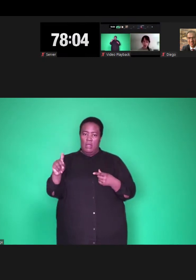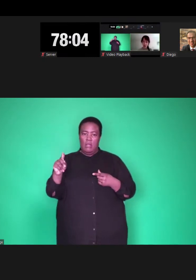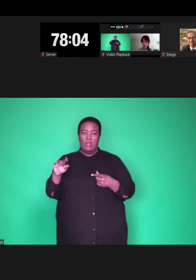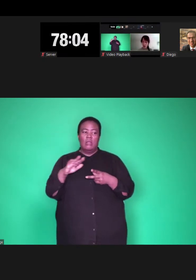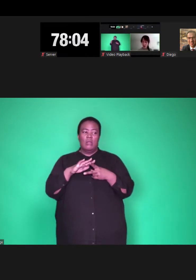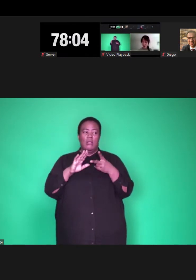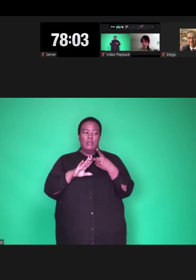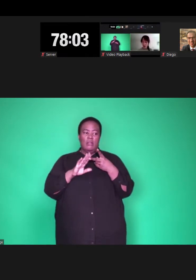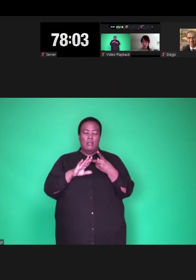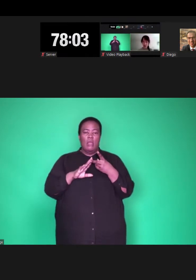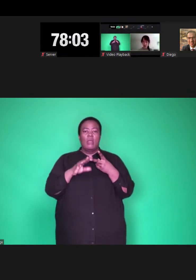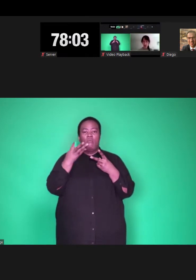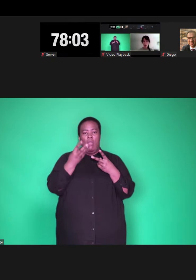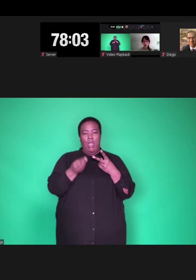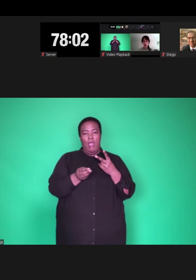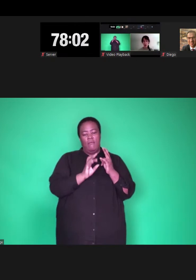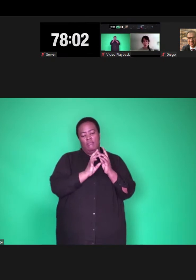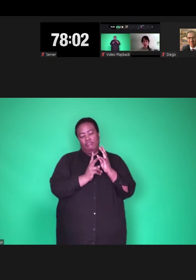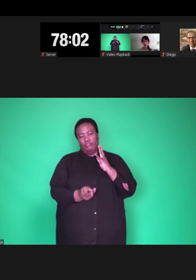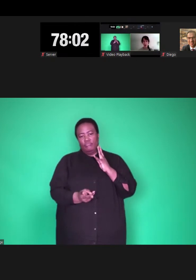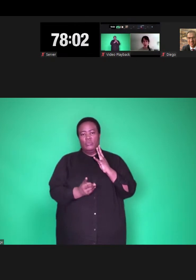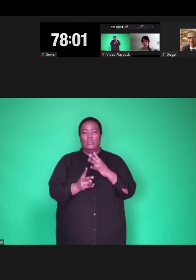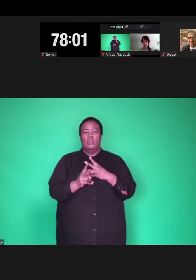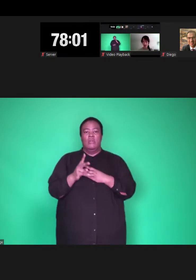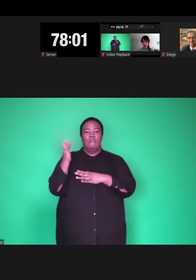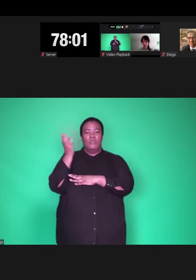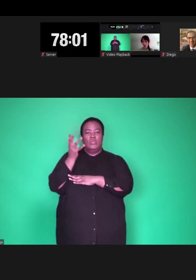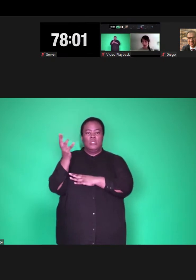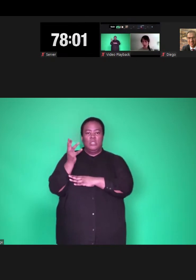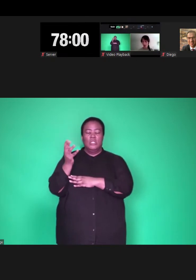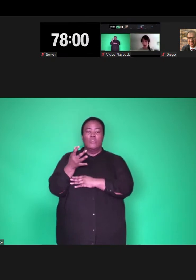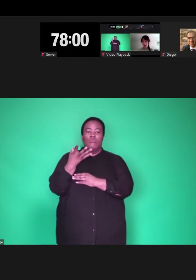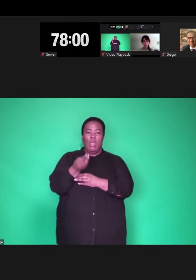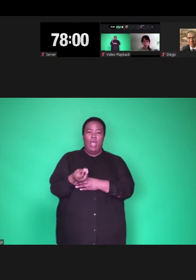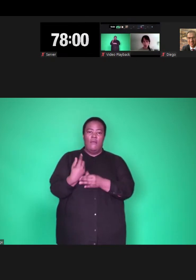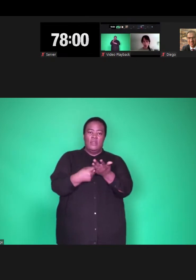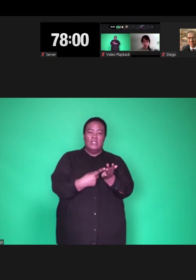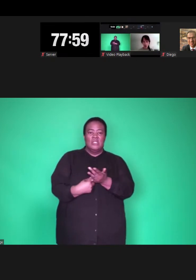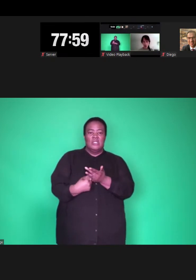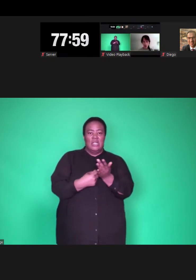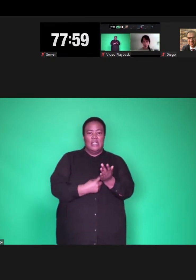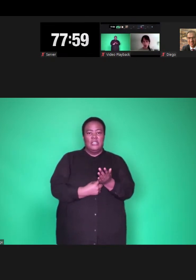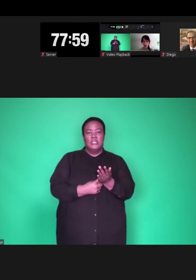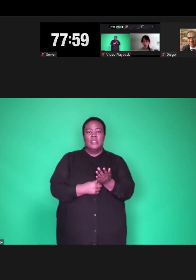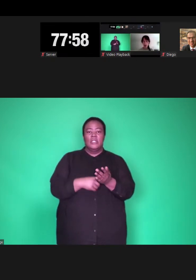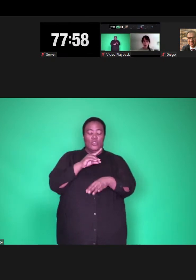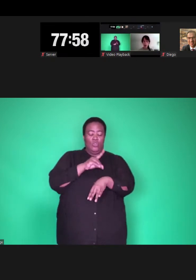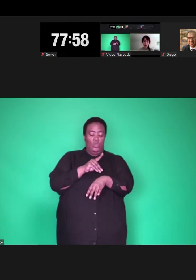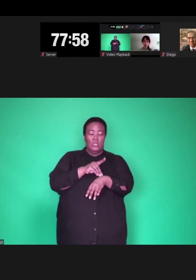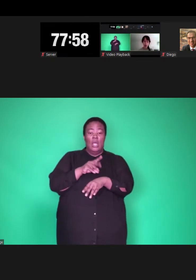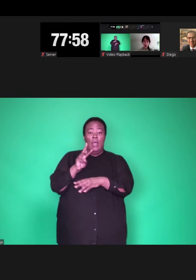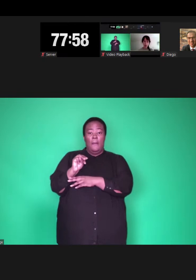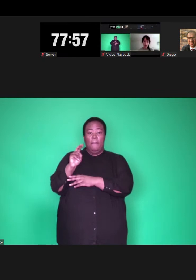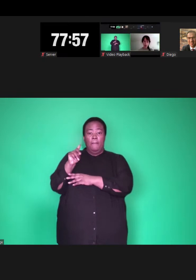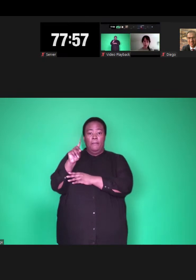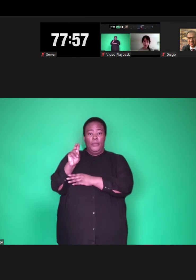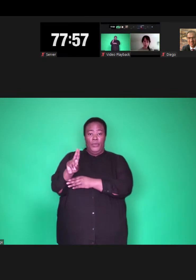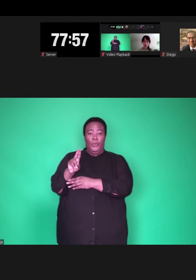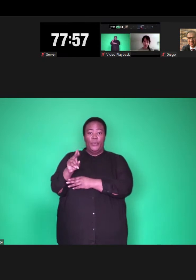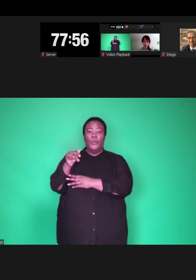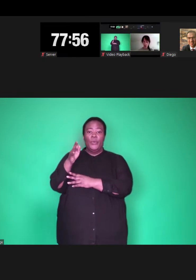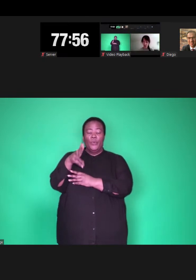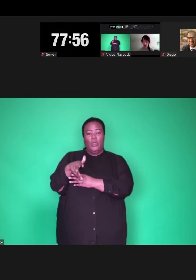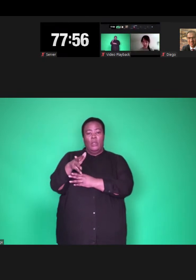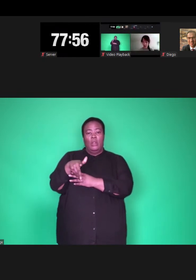oral presentations. And we do have a discussant, Dr. Ndu Biasi, who will also end us off and round us